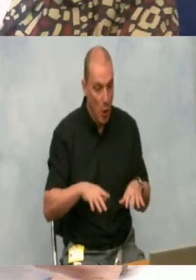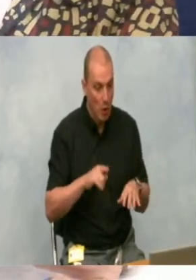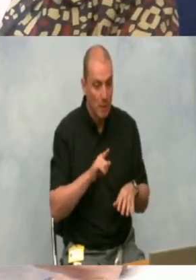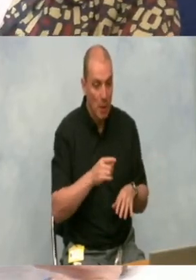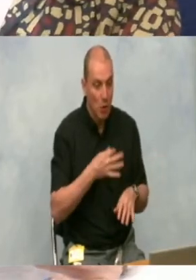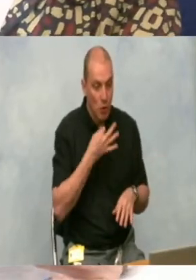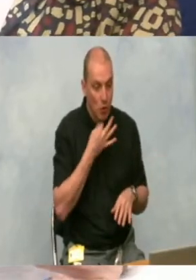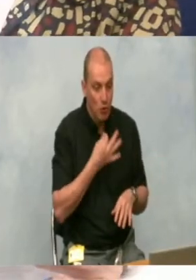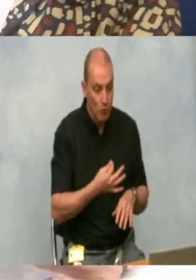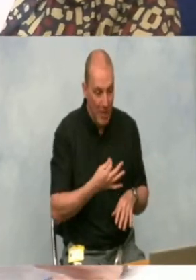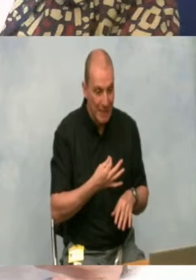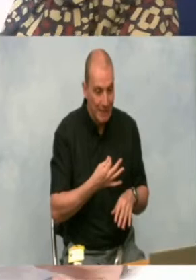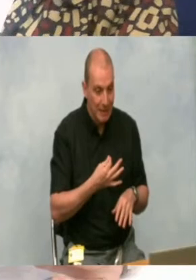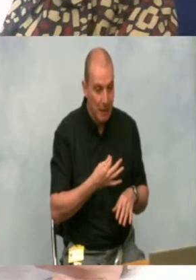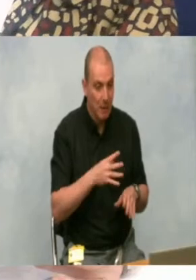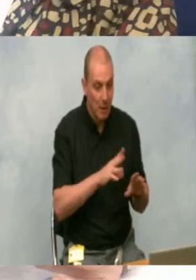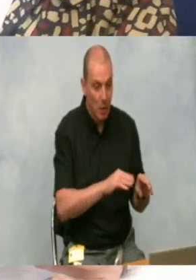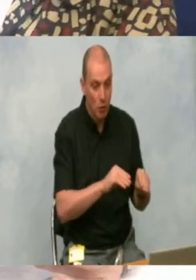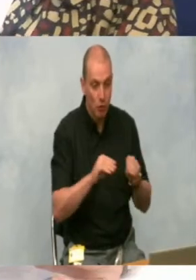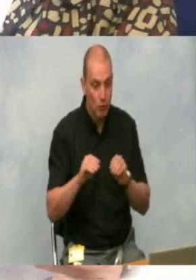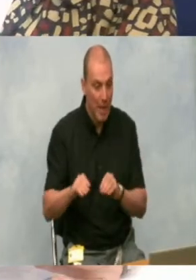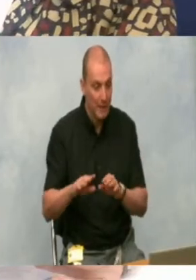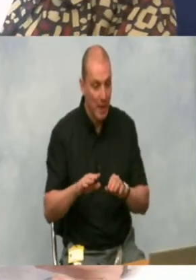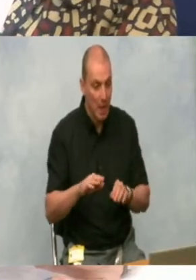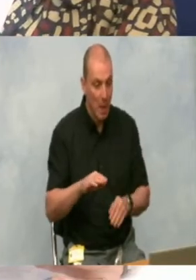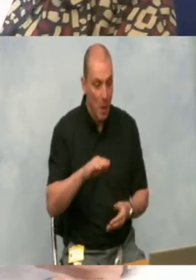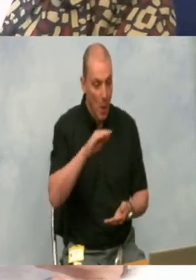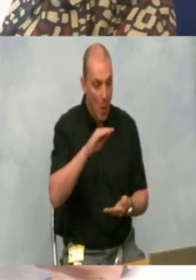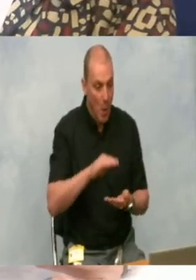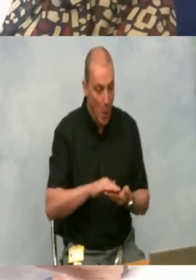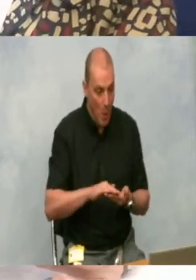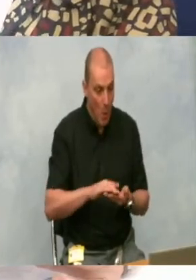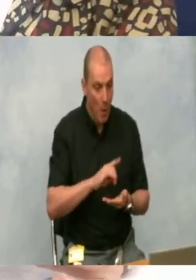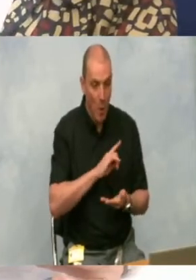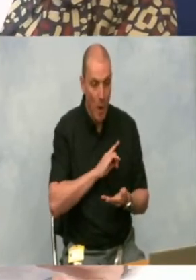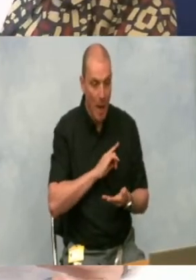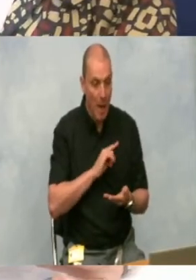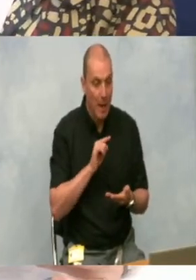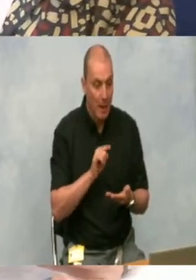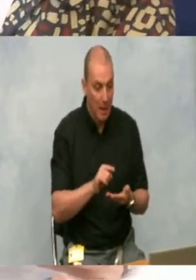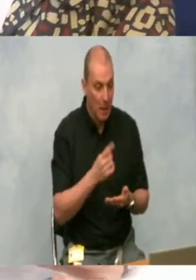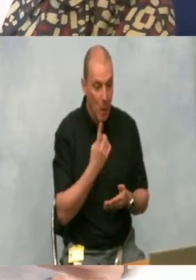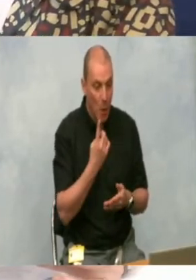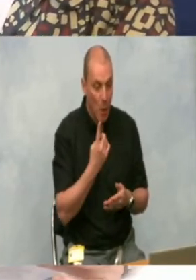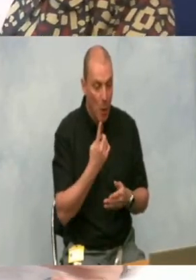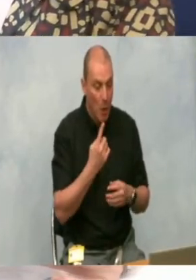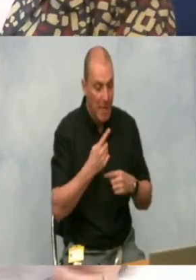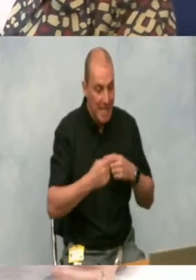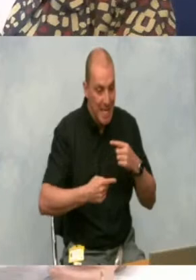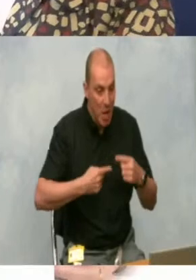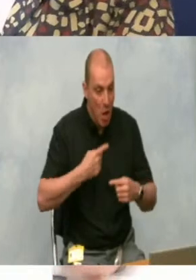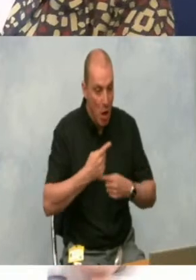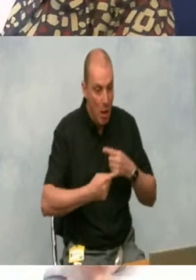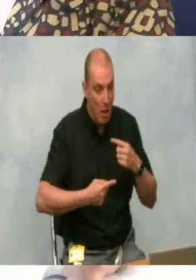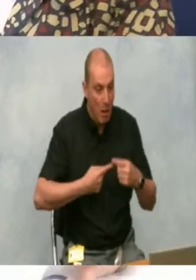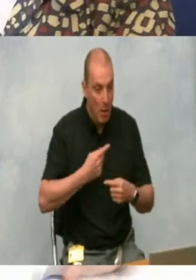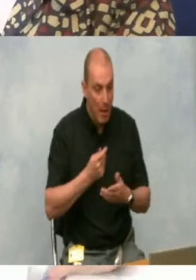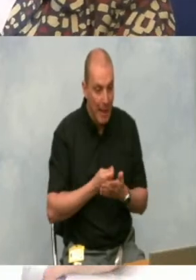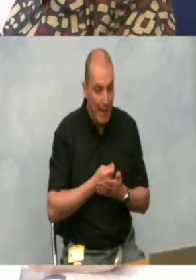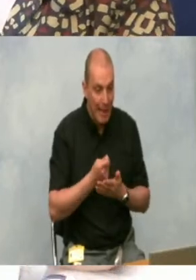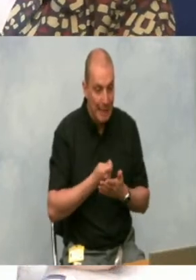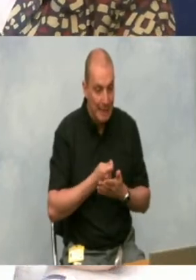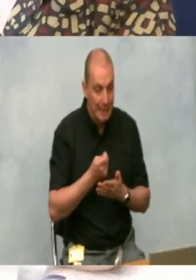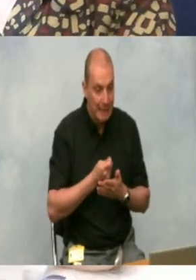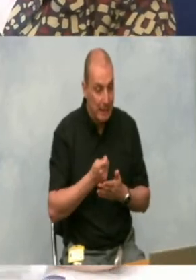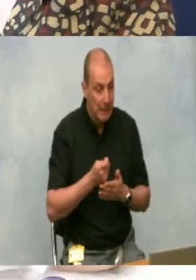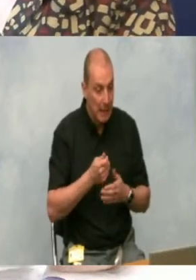transfer are considered low, considering that the proposal is simply for a year-to-year lease and there's no development on the